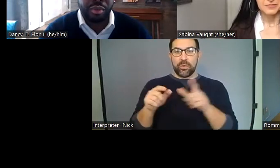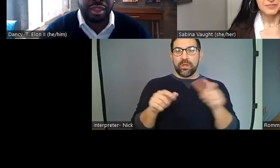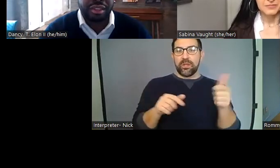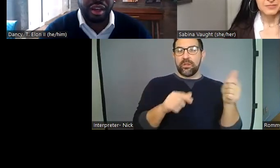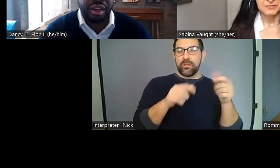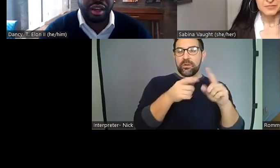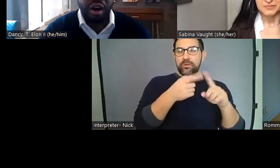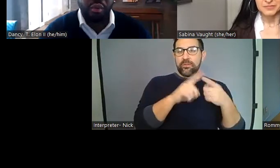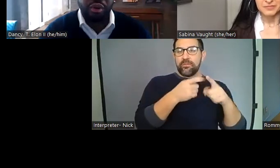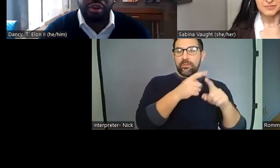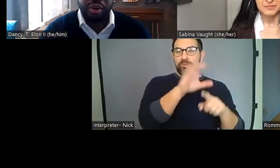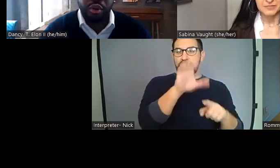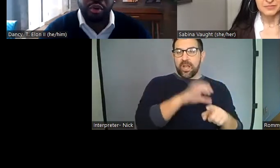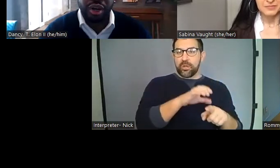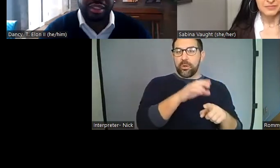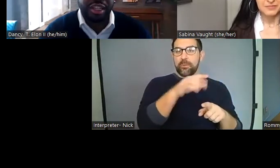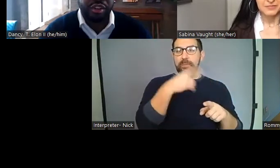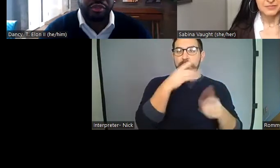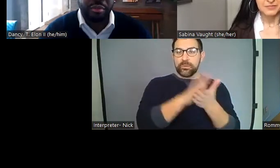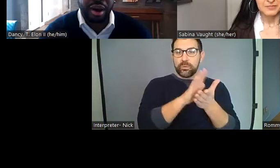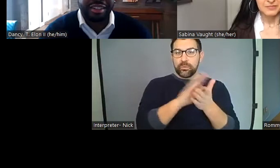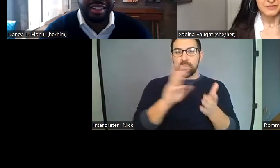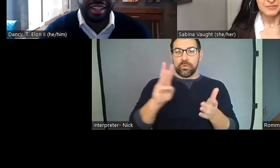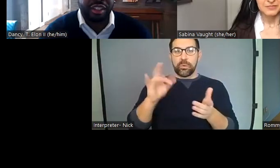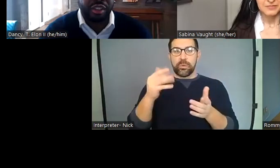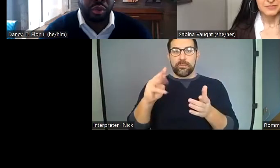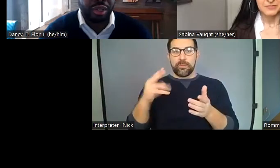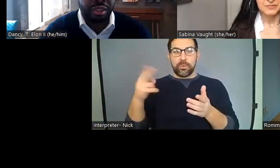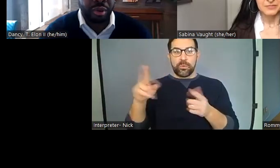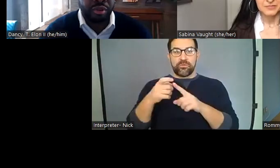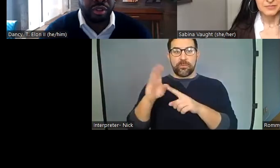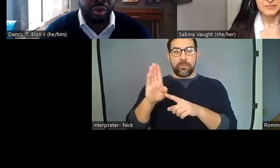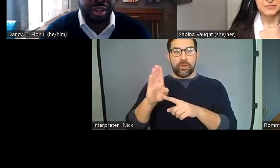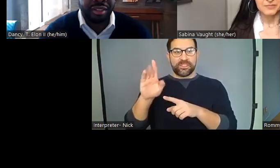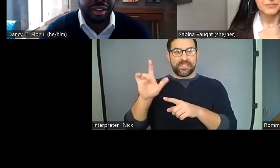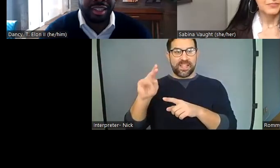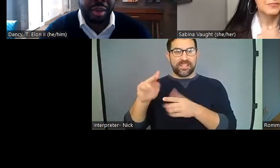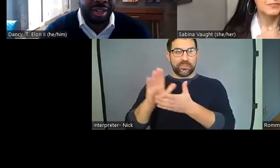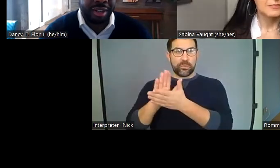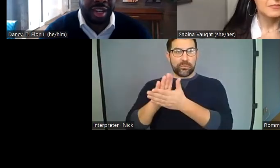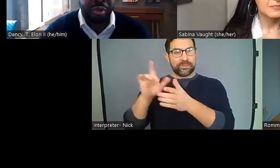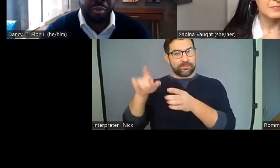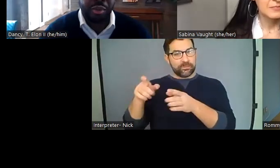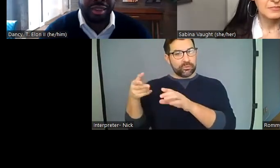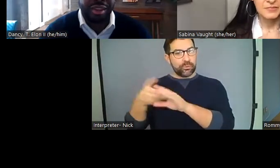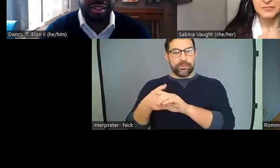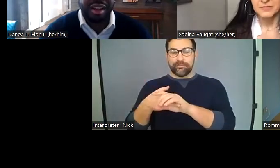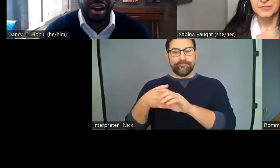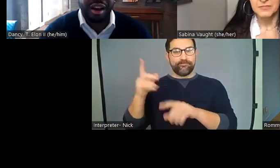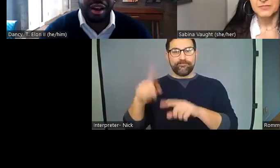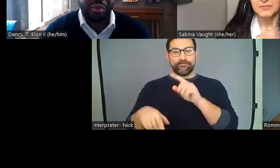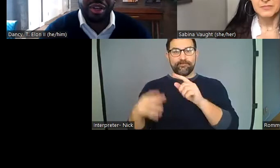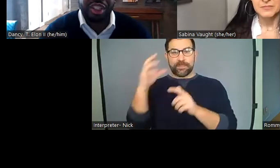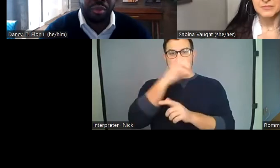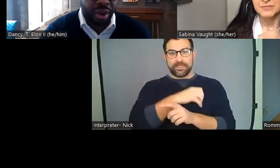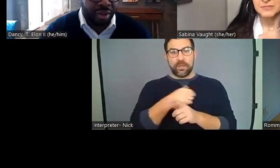is with us. William Hu, a senior from Boston Latin School, was supposed to join us today, but is unable to be with us.